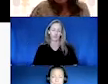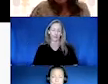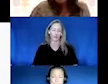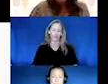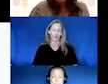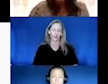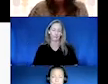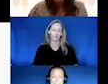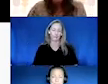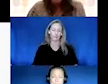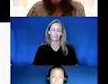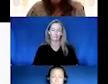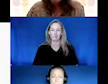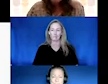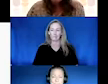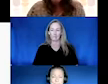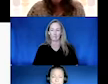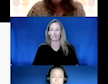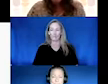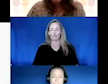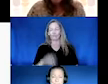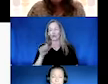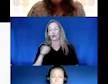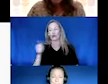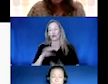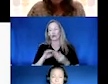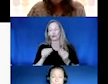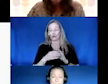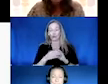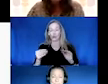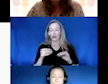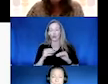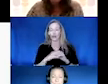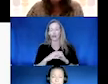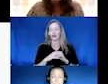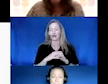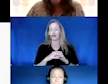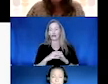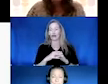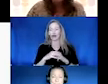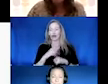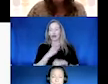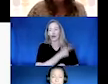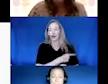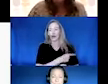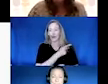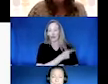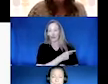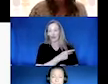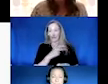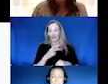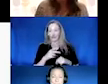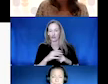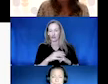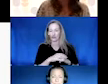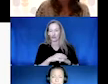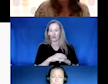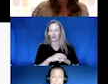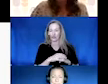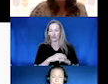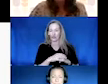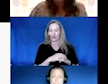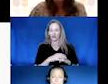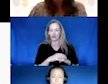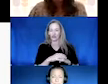story is a patient whose last 3 previous deliveries were actually out of the hospital setting, kind of like I talked